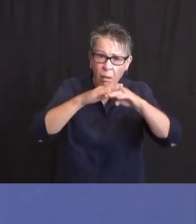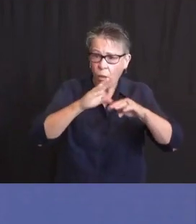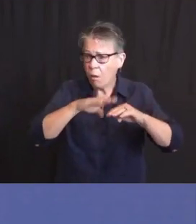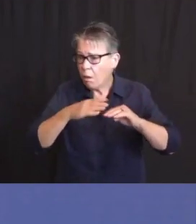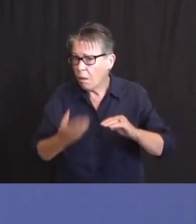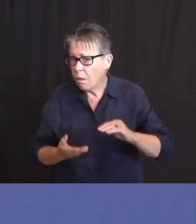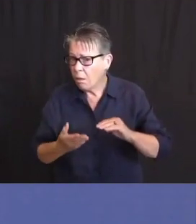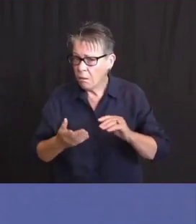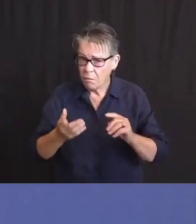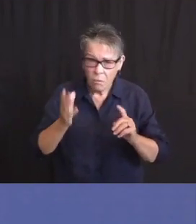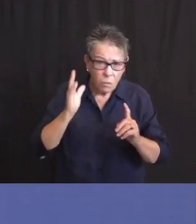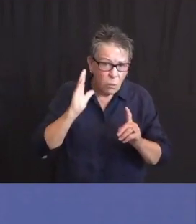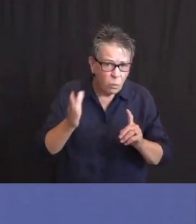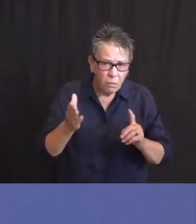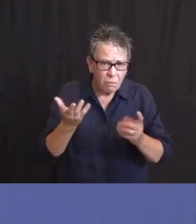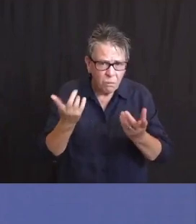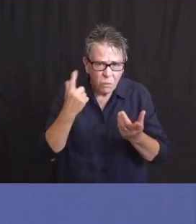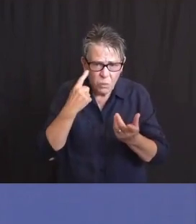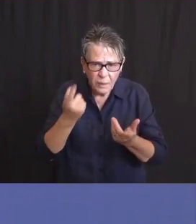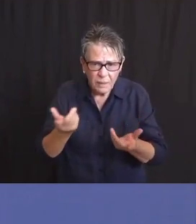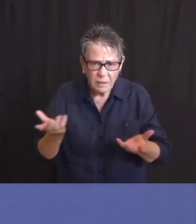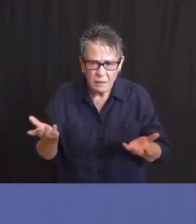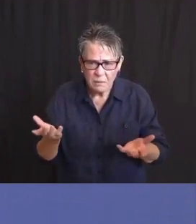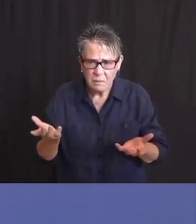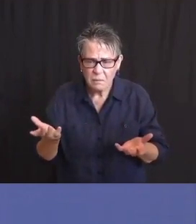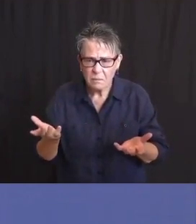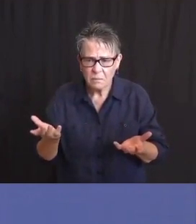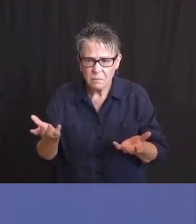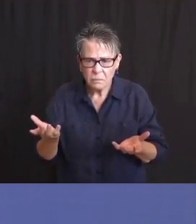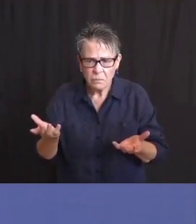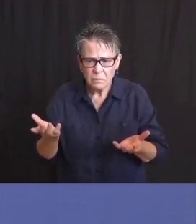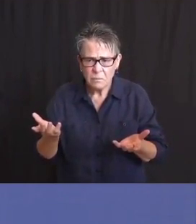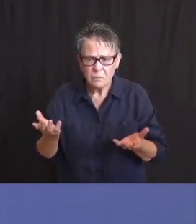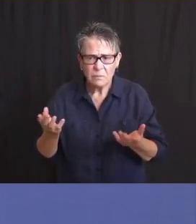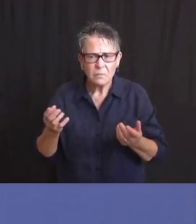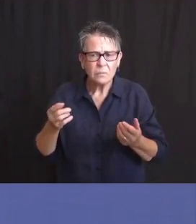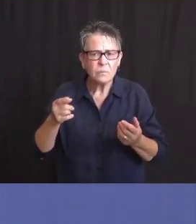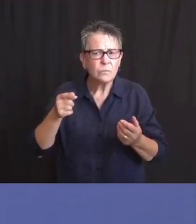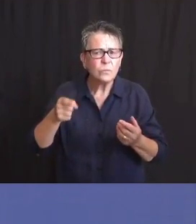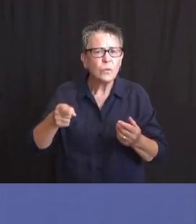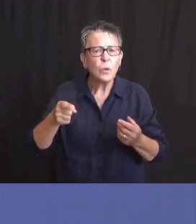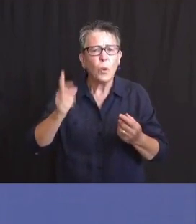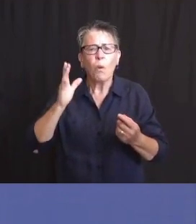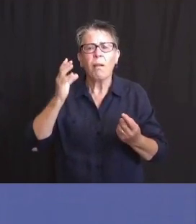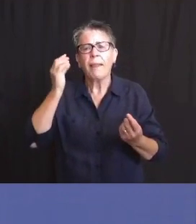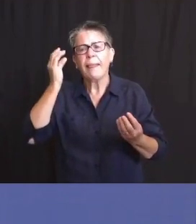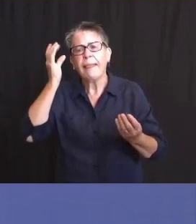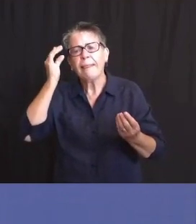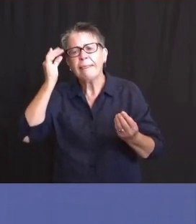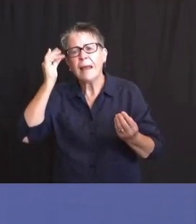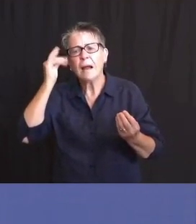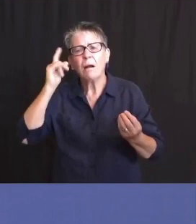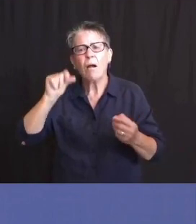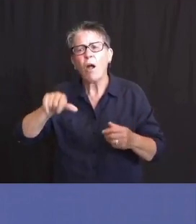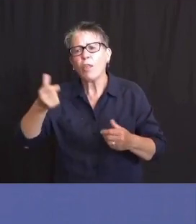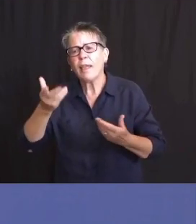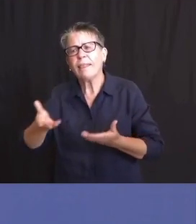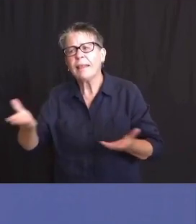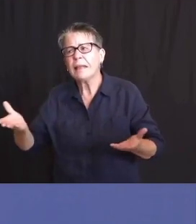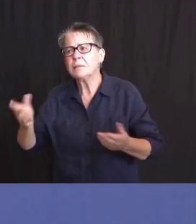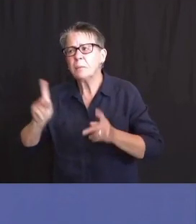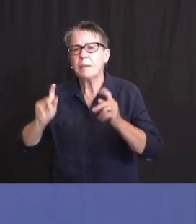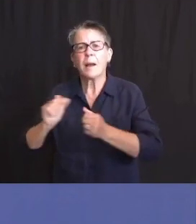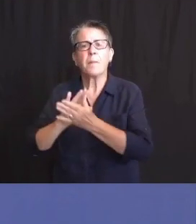mentioned before? And is there anything else under consideration that people should know about? On finances, the